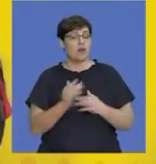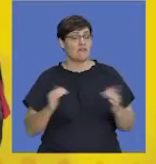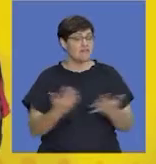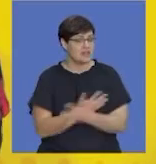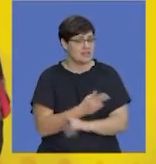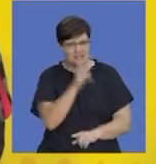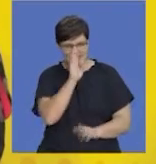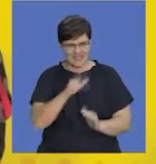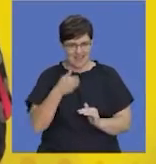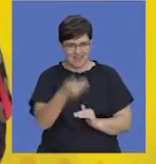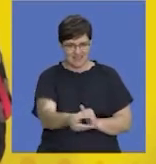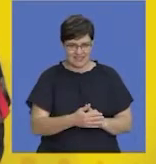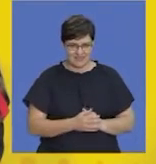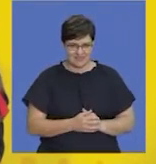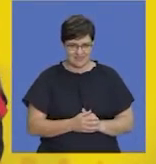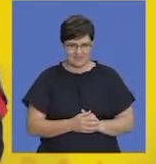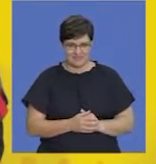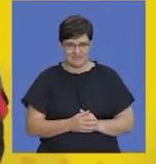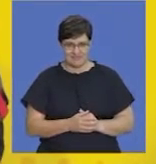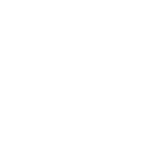break and we'll see you straight after this.